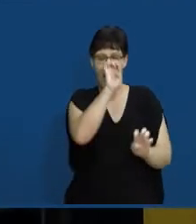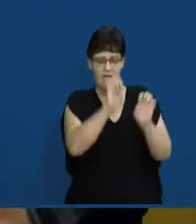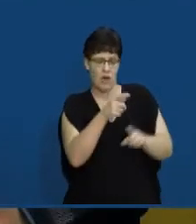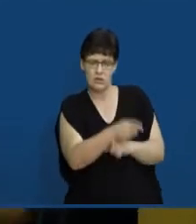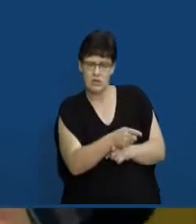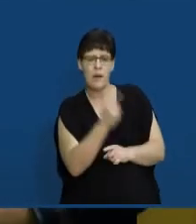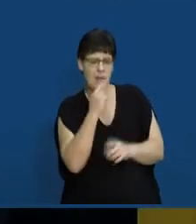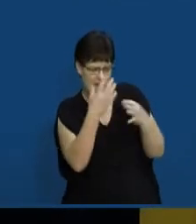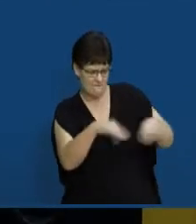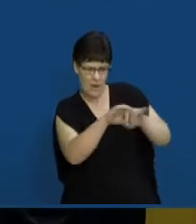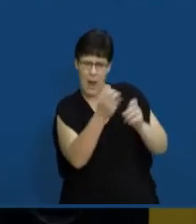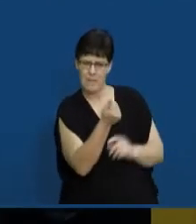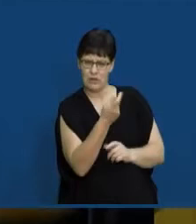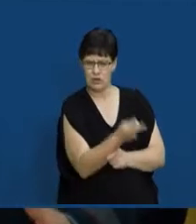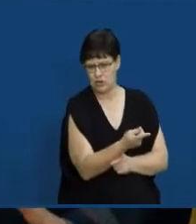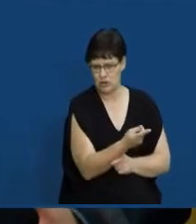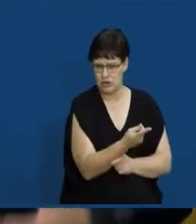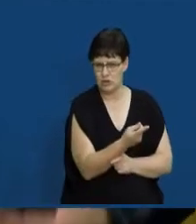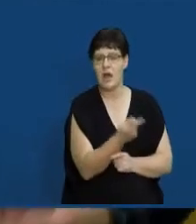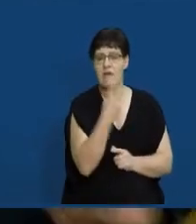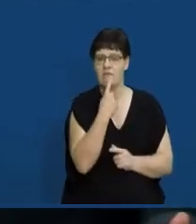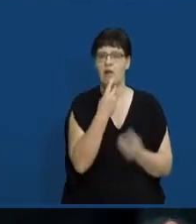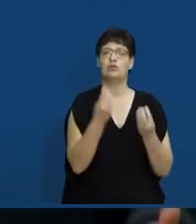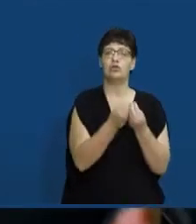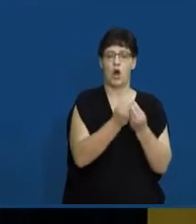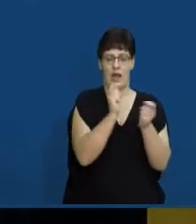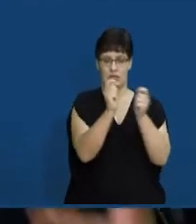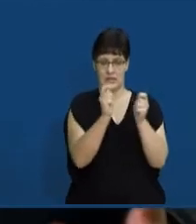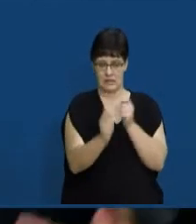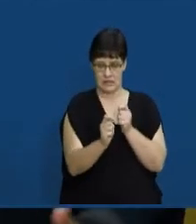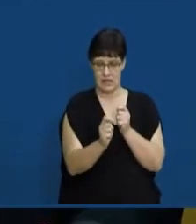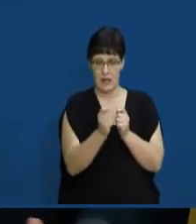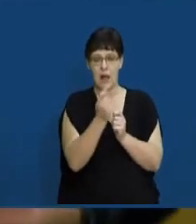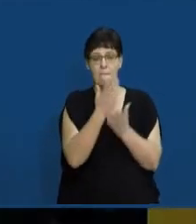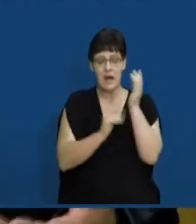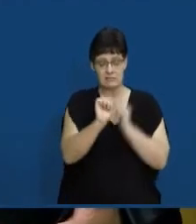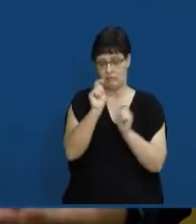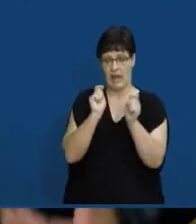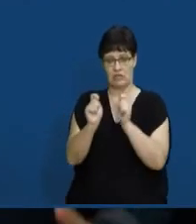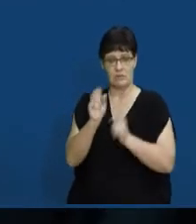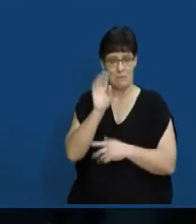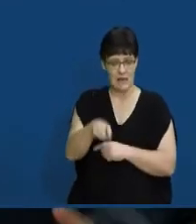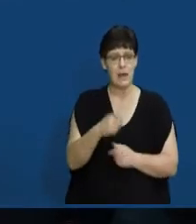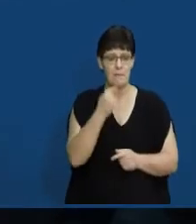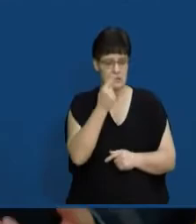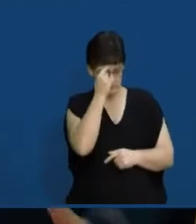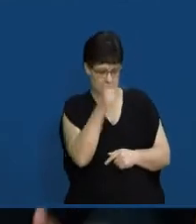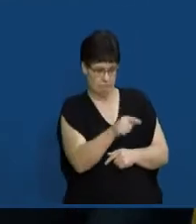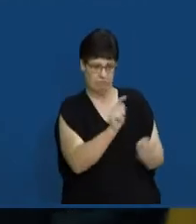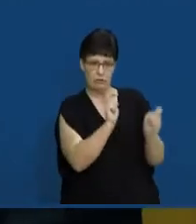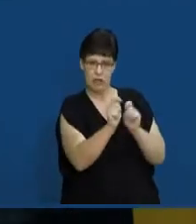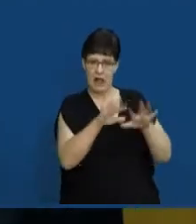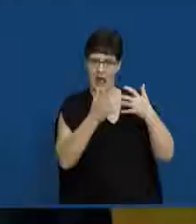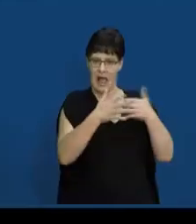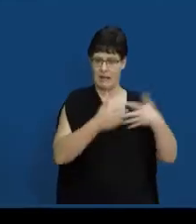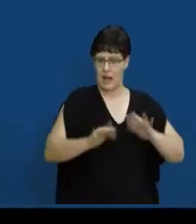we valuing stock? Because obviously, if you get a stock adjustment, as part of your adjustments, you need to know how to handle that